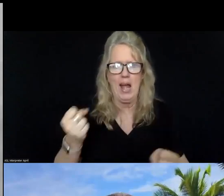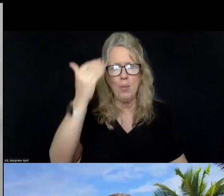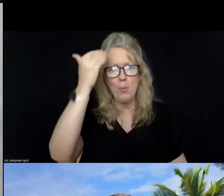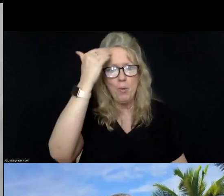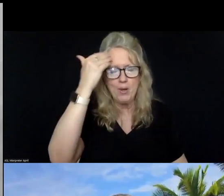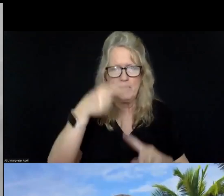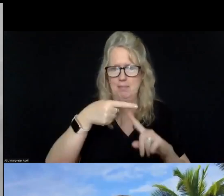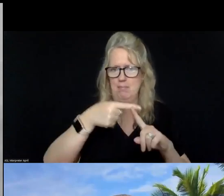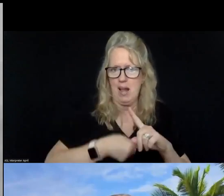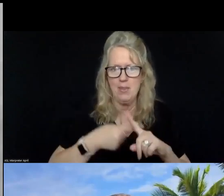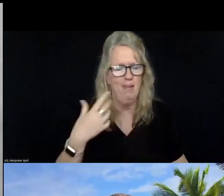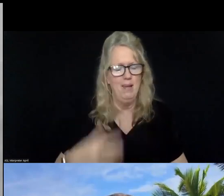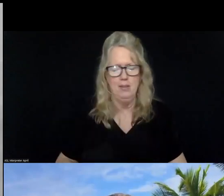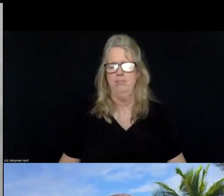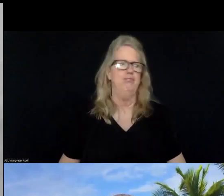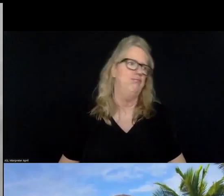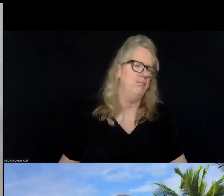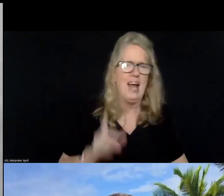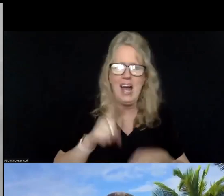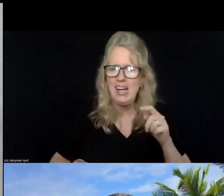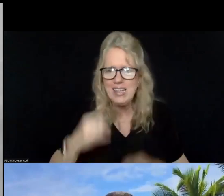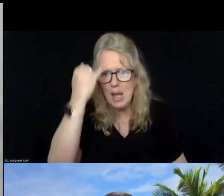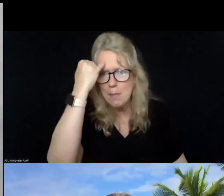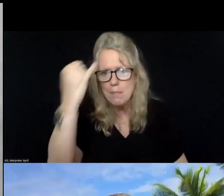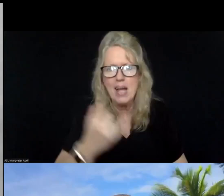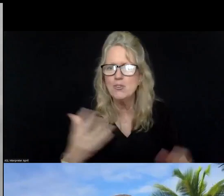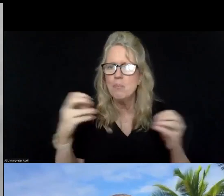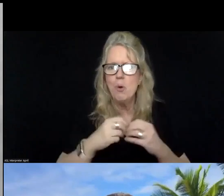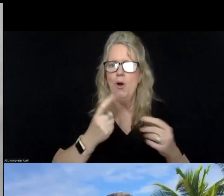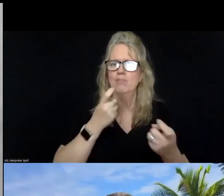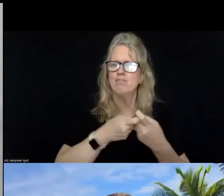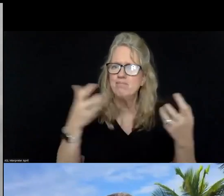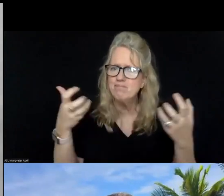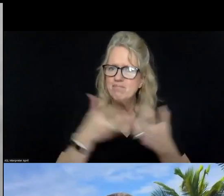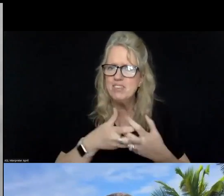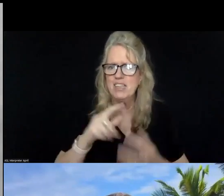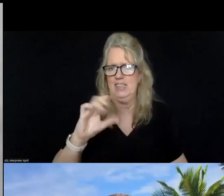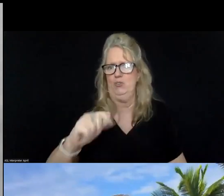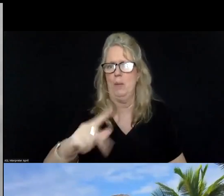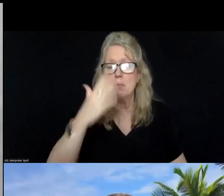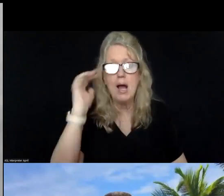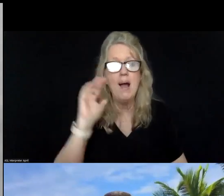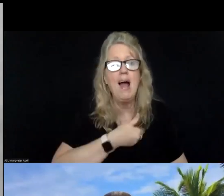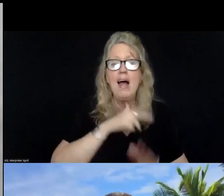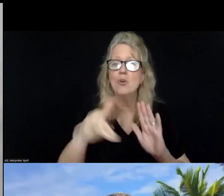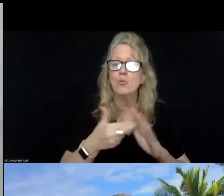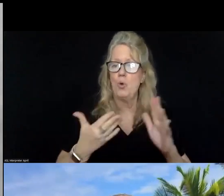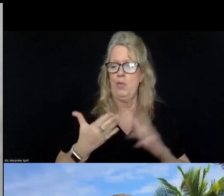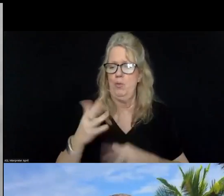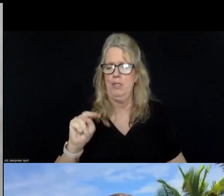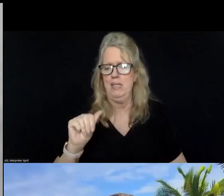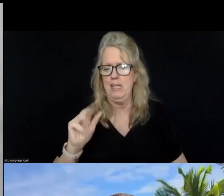Month, I can't imagine a more fitting topic to be able to speak to, because in our role through NASHBIT, we speak